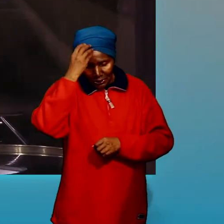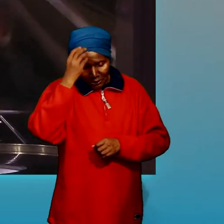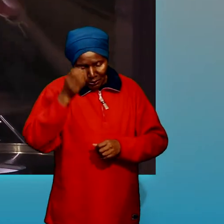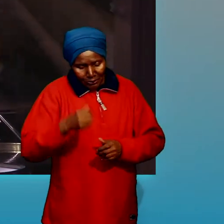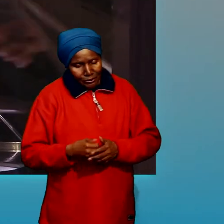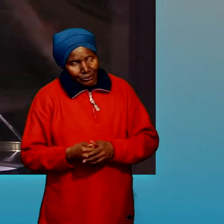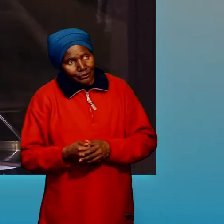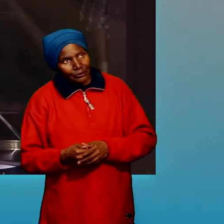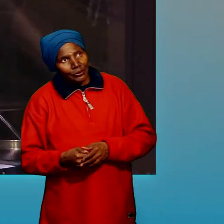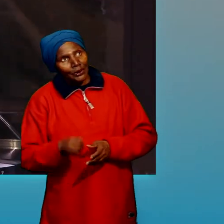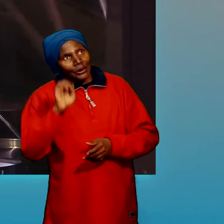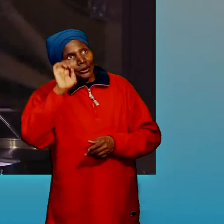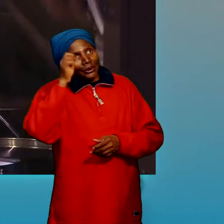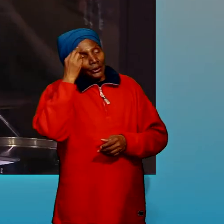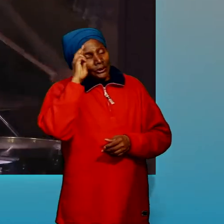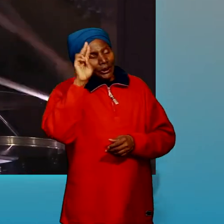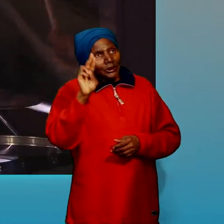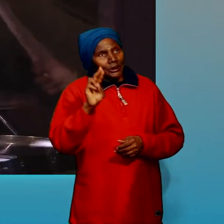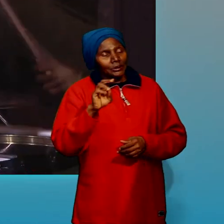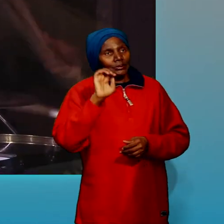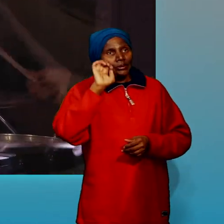King. Your name.